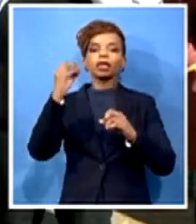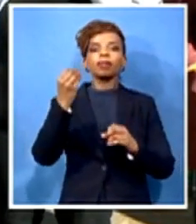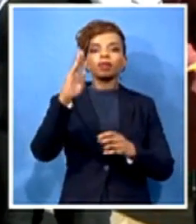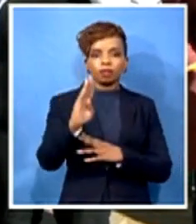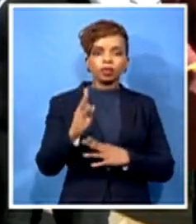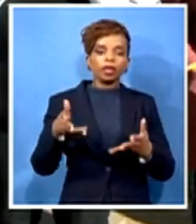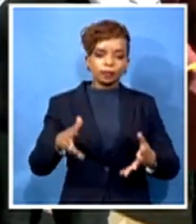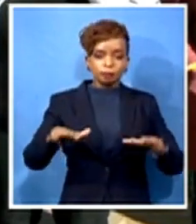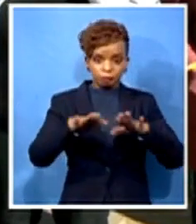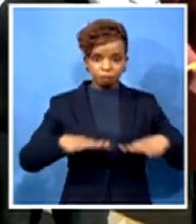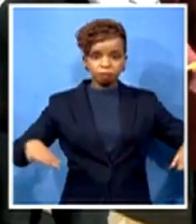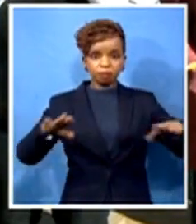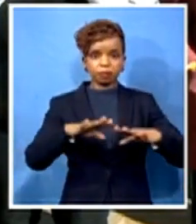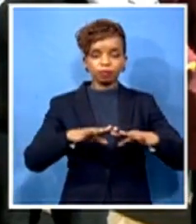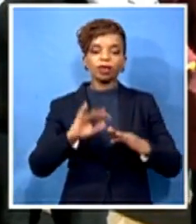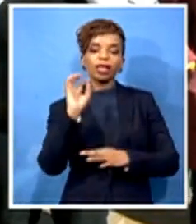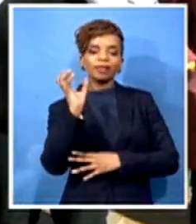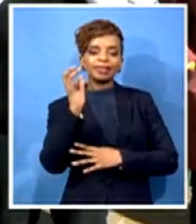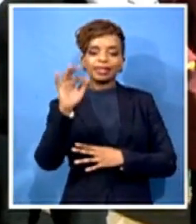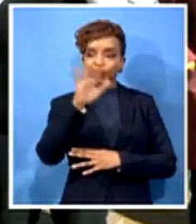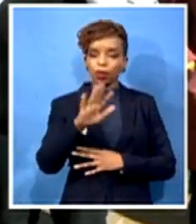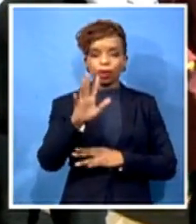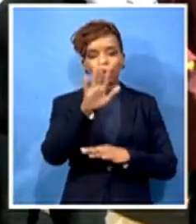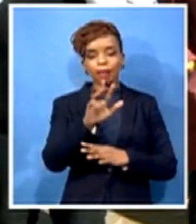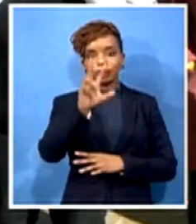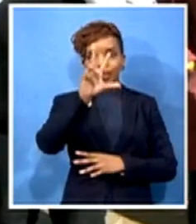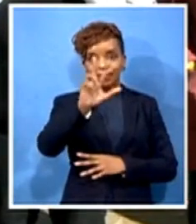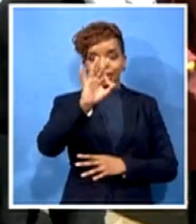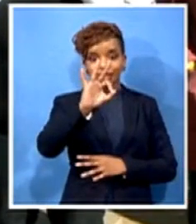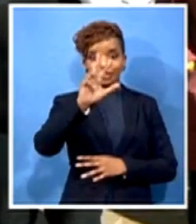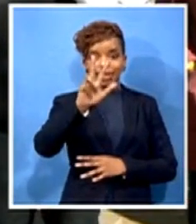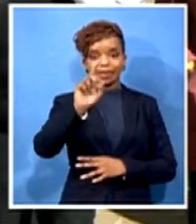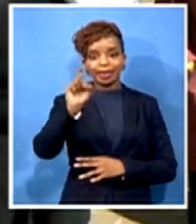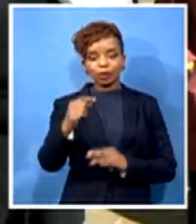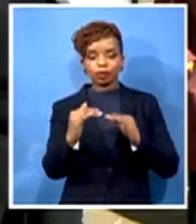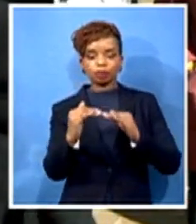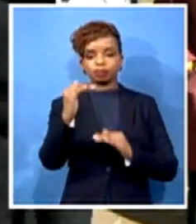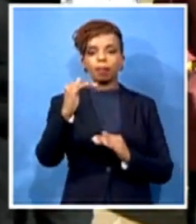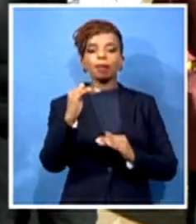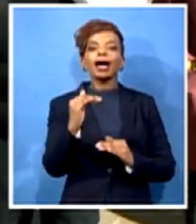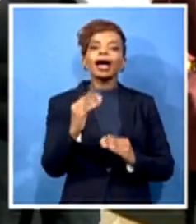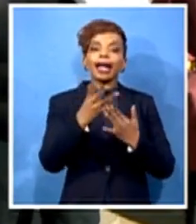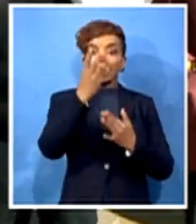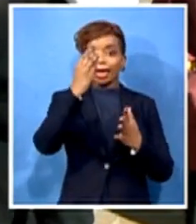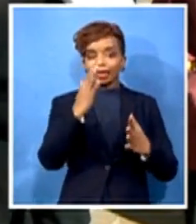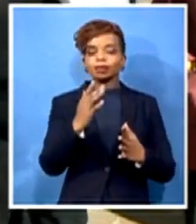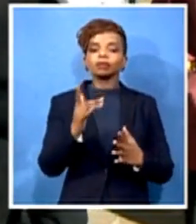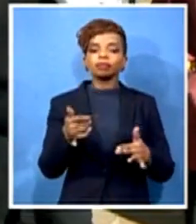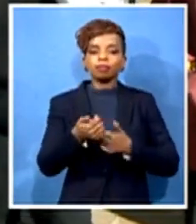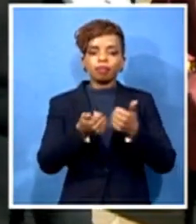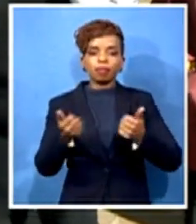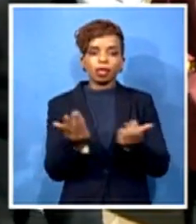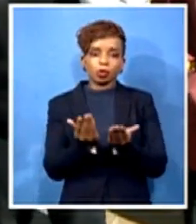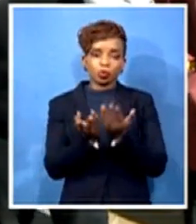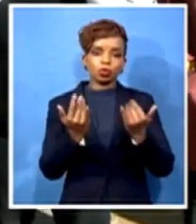all, about 38,000, just over, in fact, 38,000 learners are expected back at school today. We'll be monitoring the situation throughout the